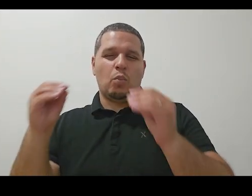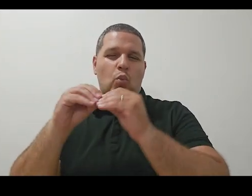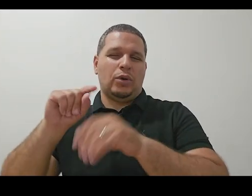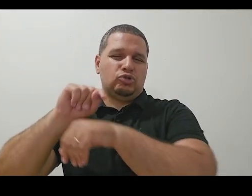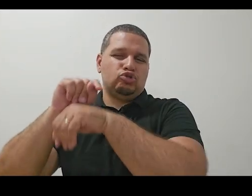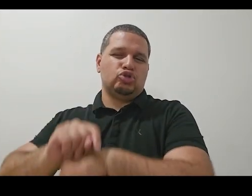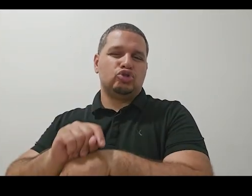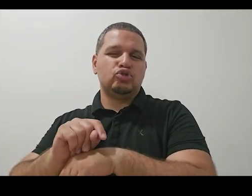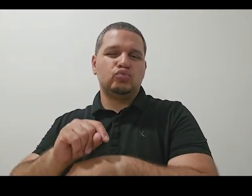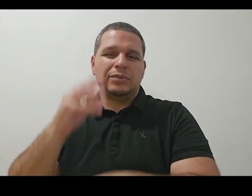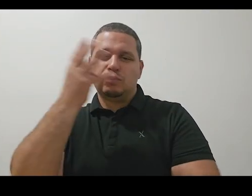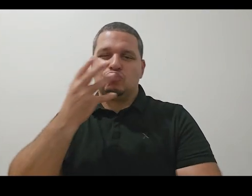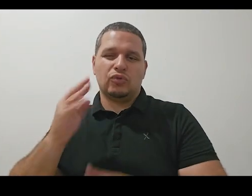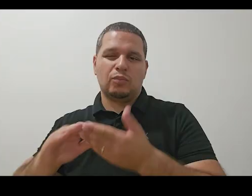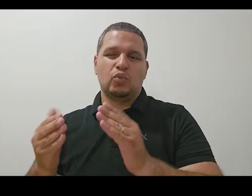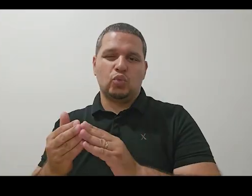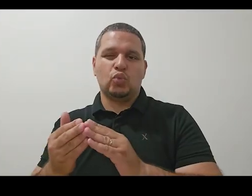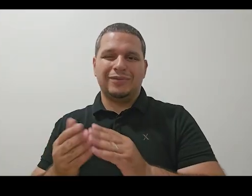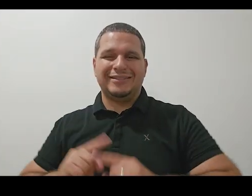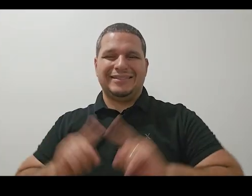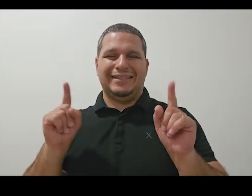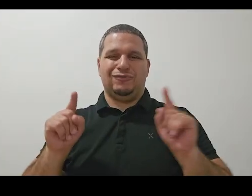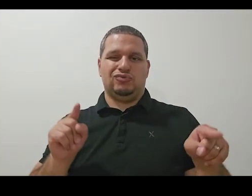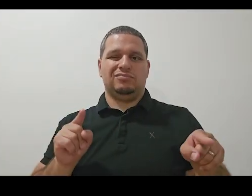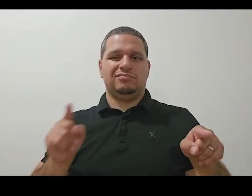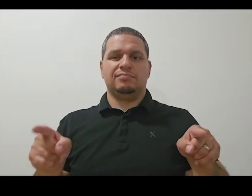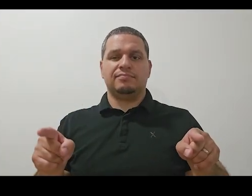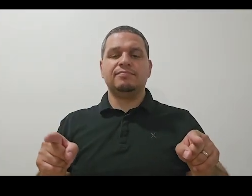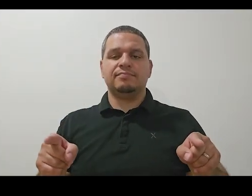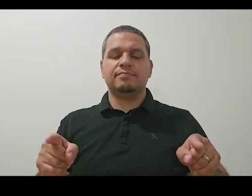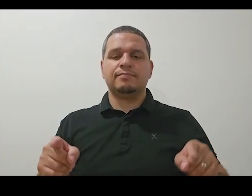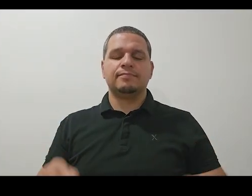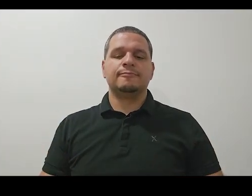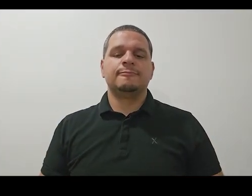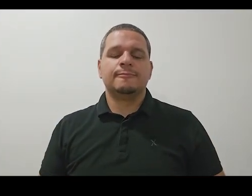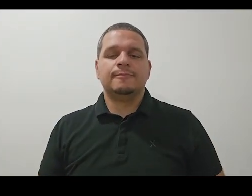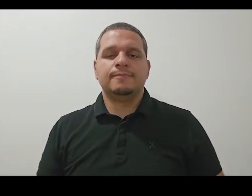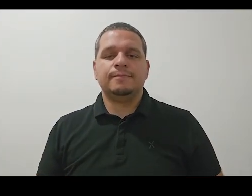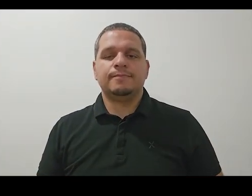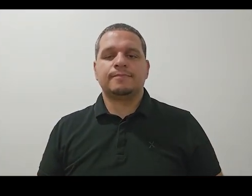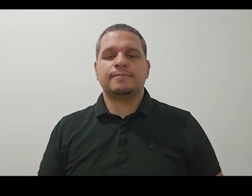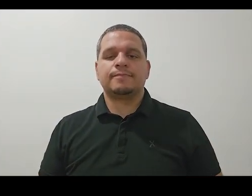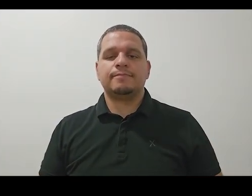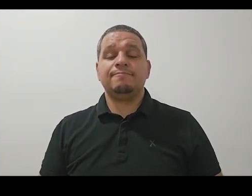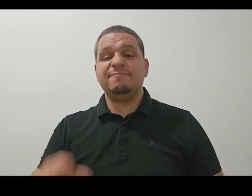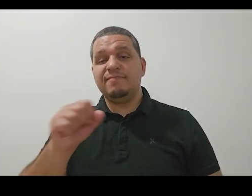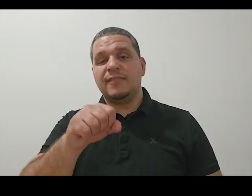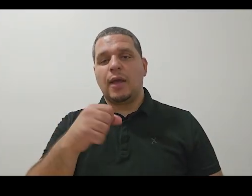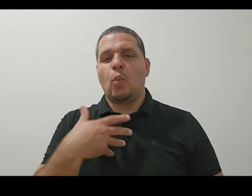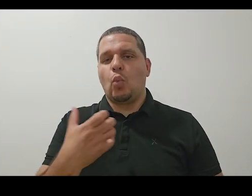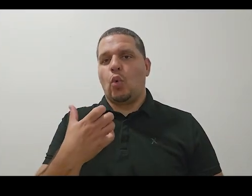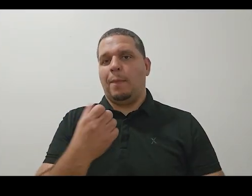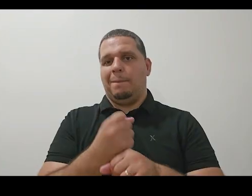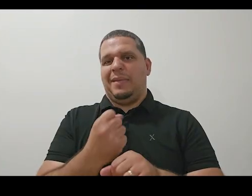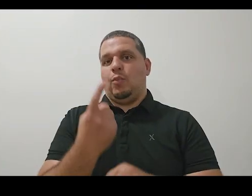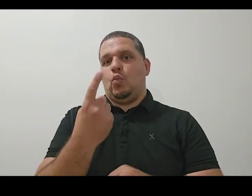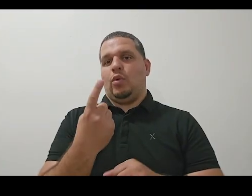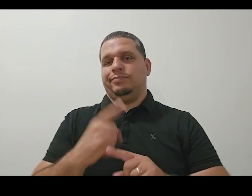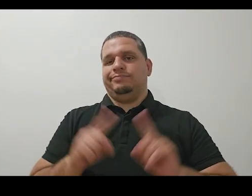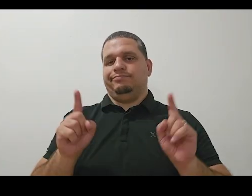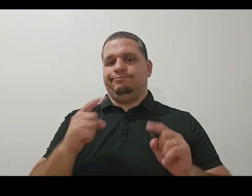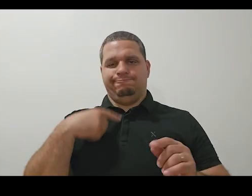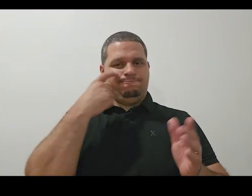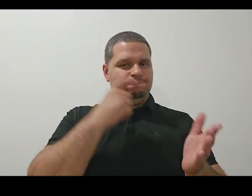traditional immigrant community, because you will then get not great treatments. So yeah, so I just want to make that one